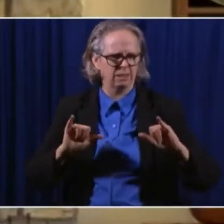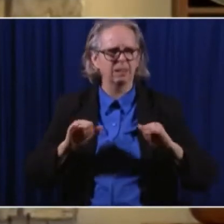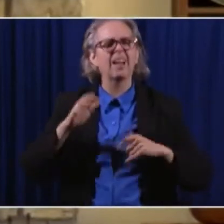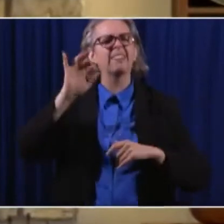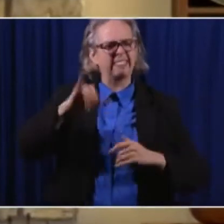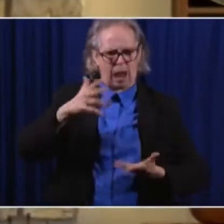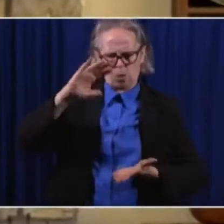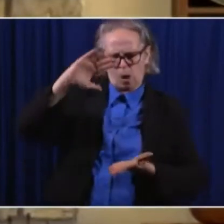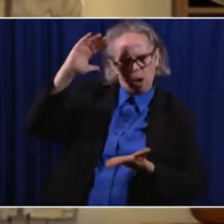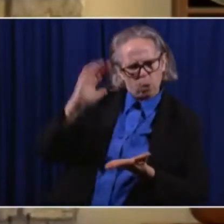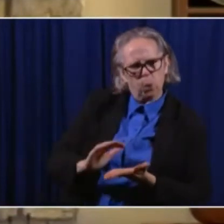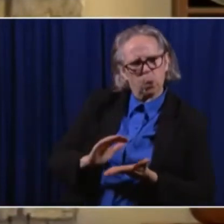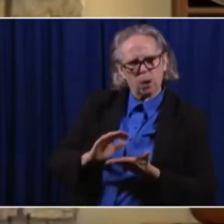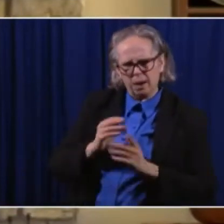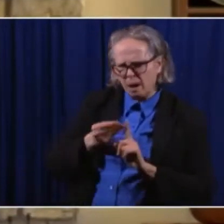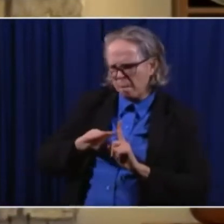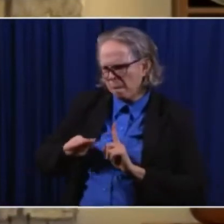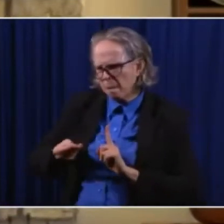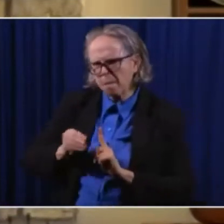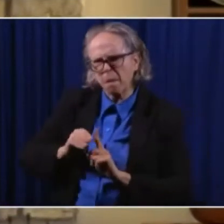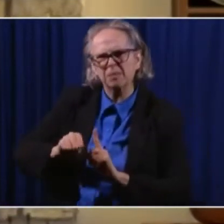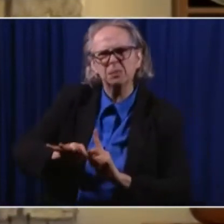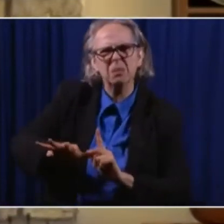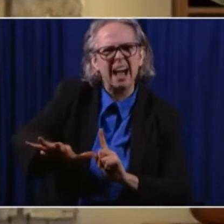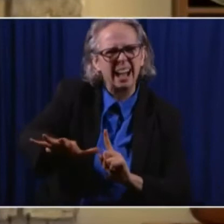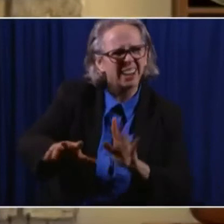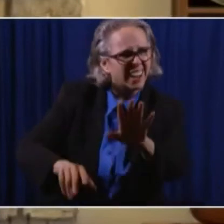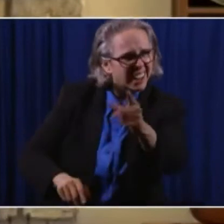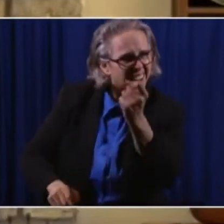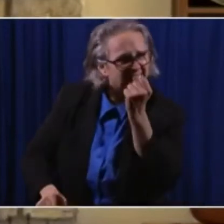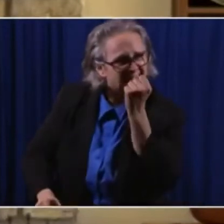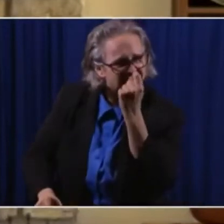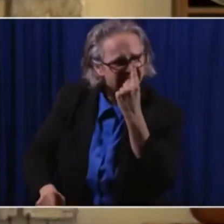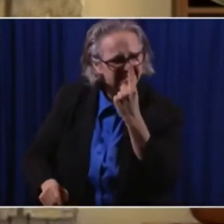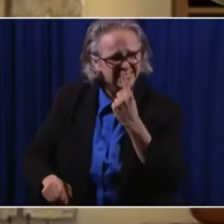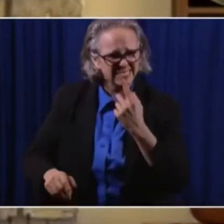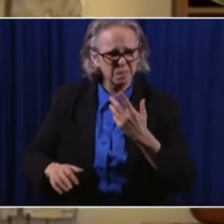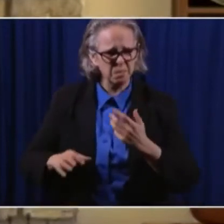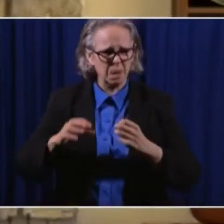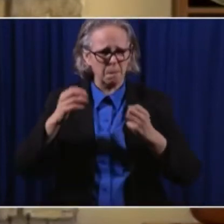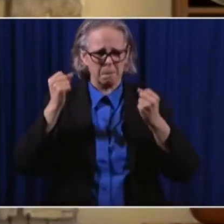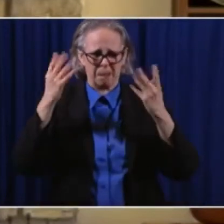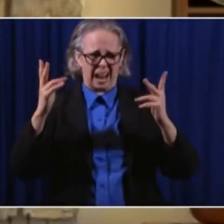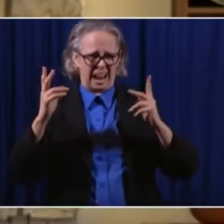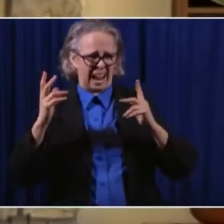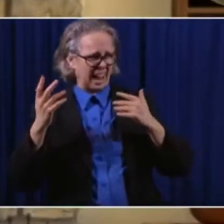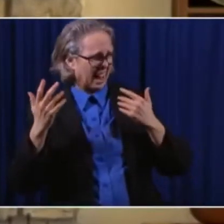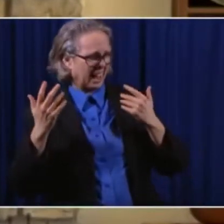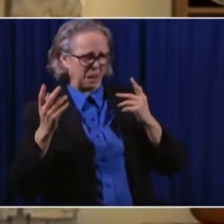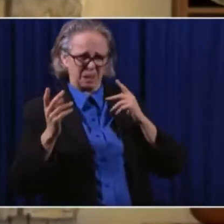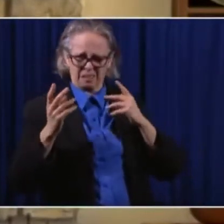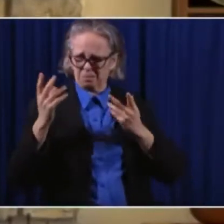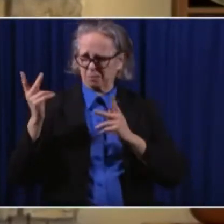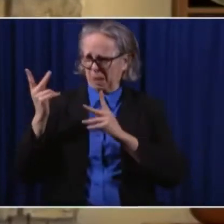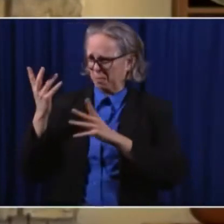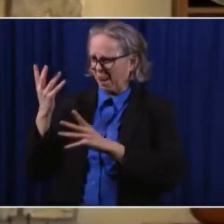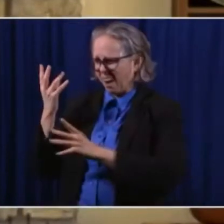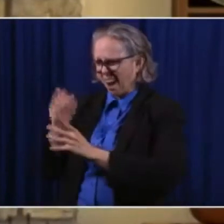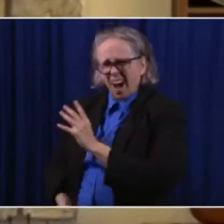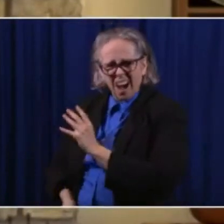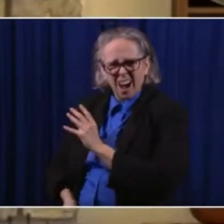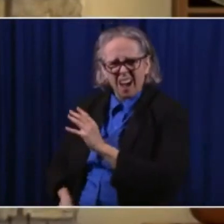we've seen a lot of tragedy come out, sadly, out of weddings and out of funerals and spread coming from